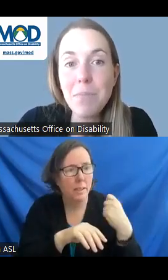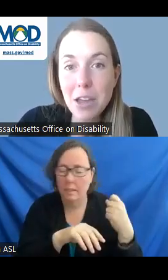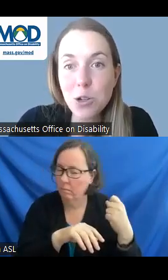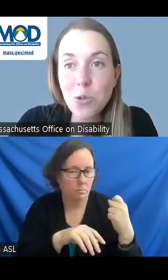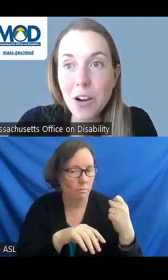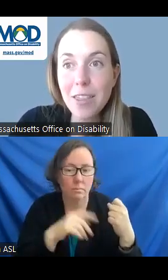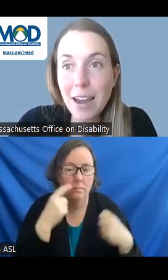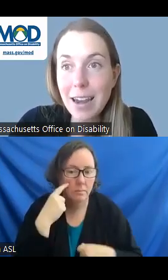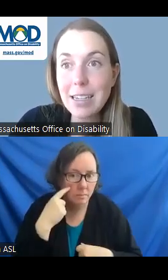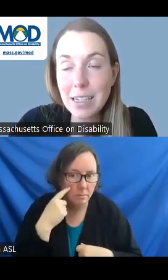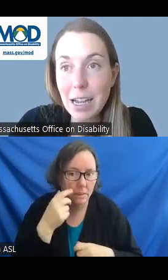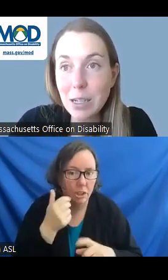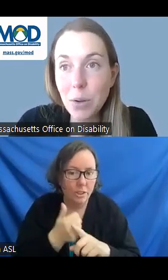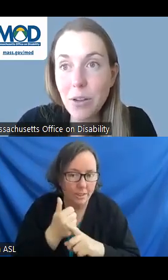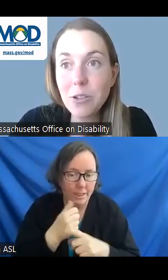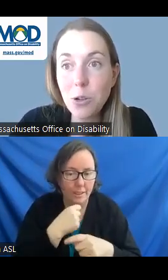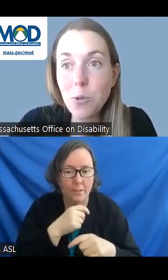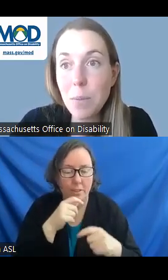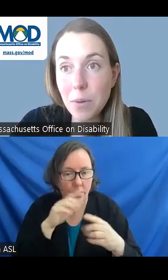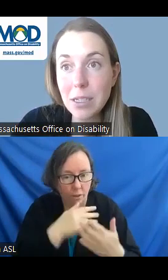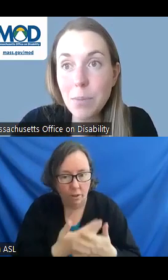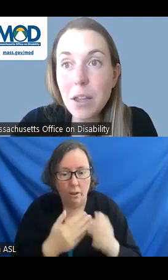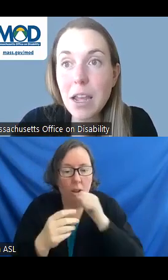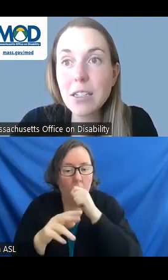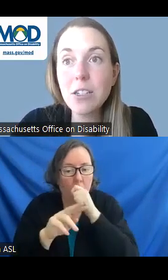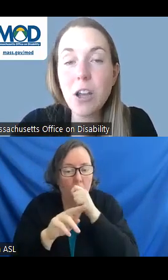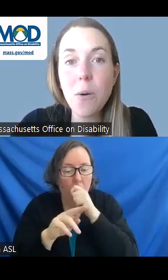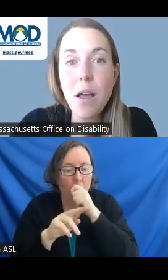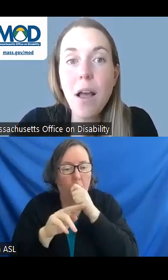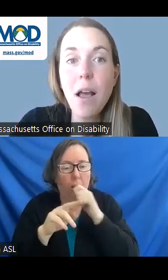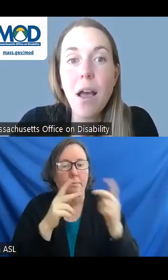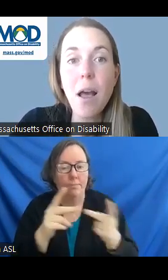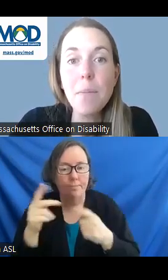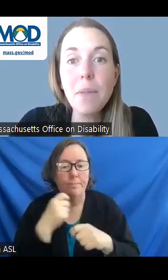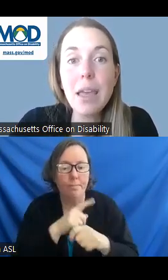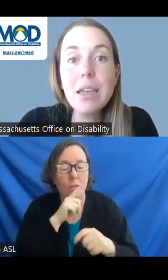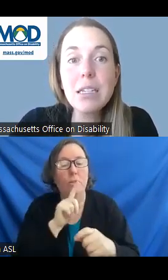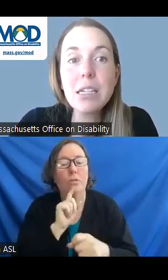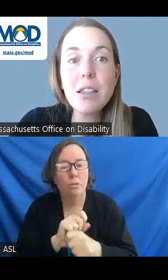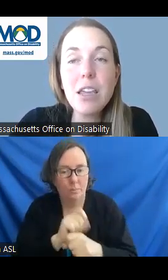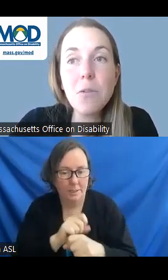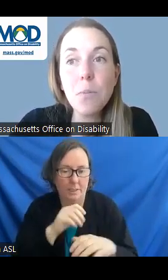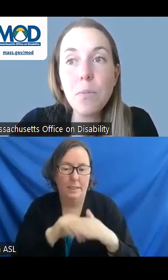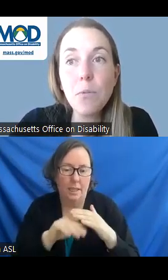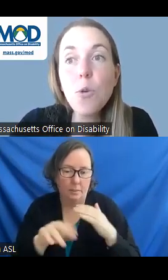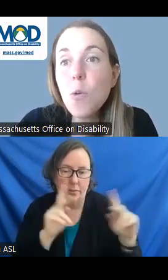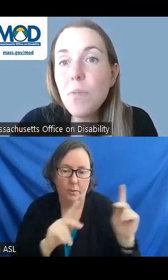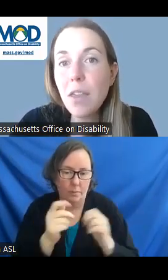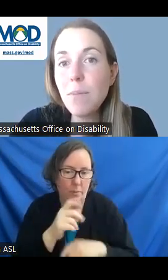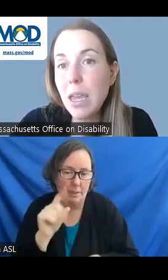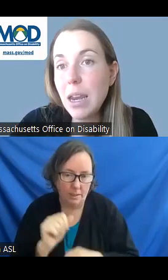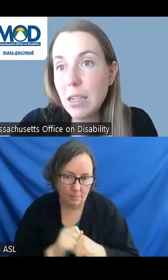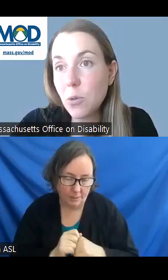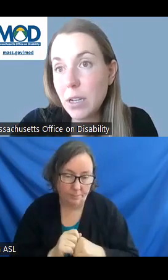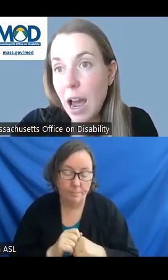and make sure that it is accessible to people with disabilities. So is the room